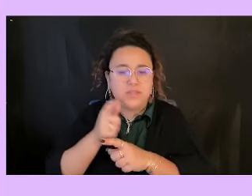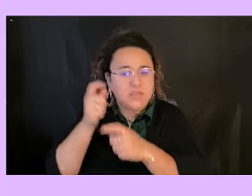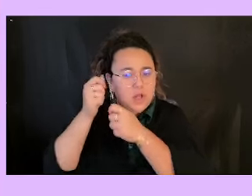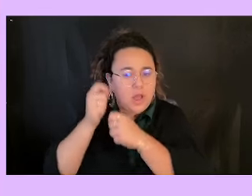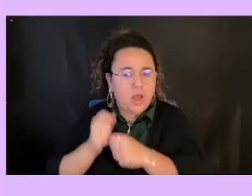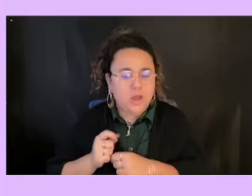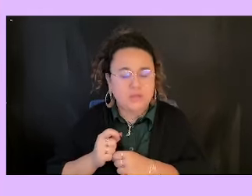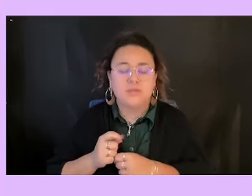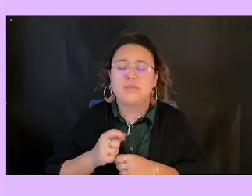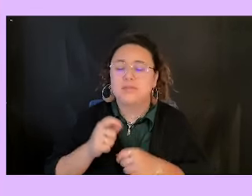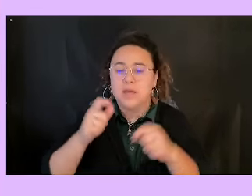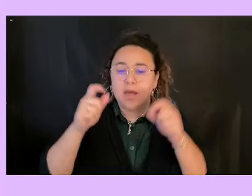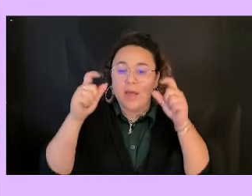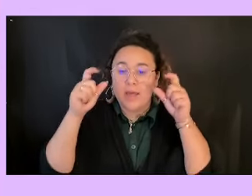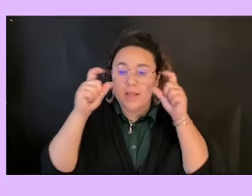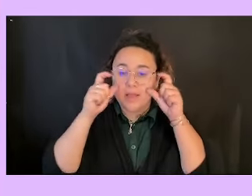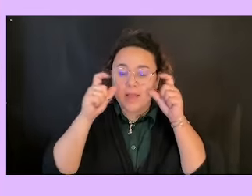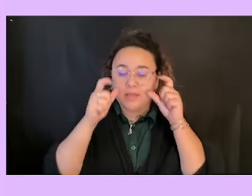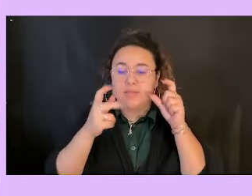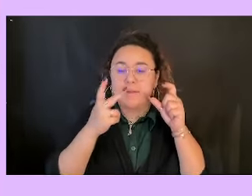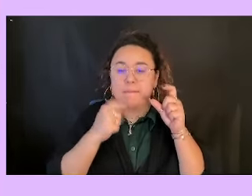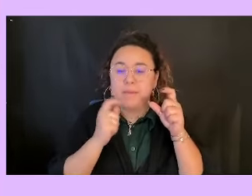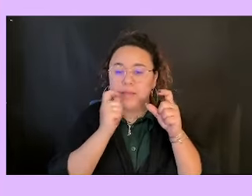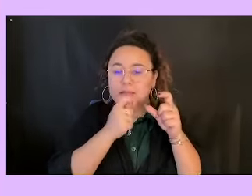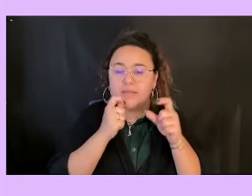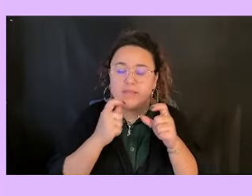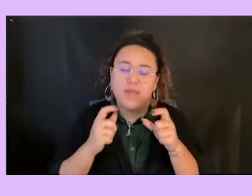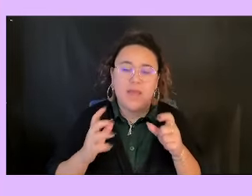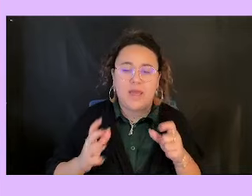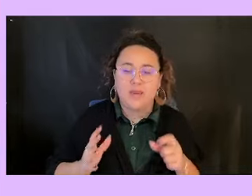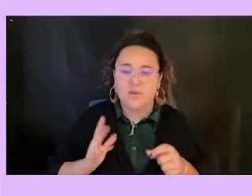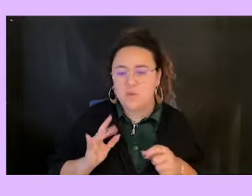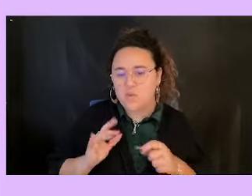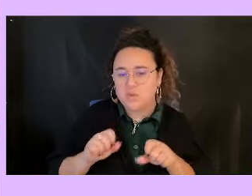pink lipstick, pretty fly kicks.